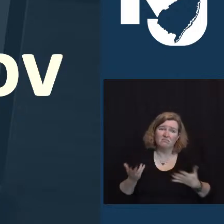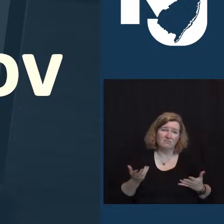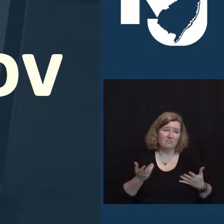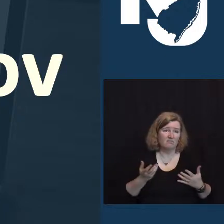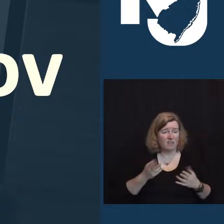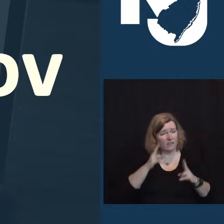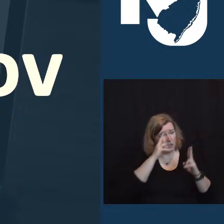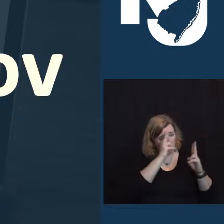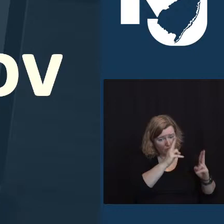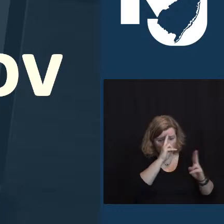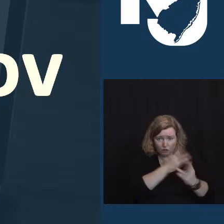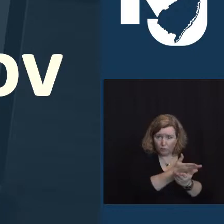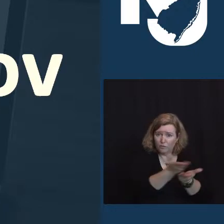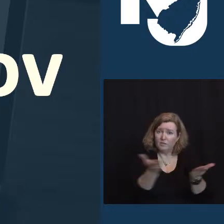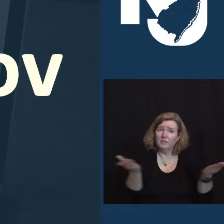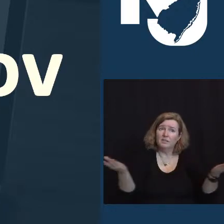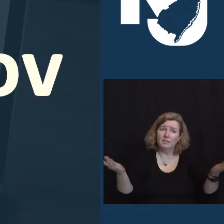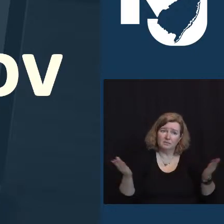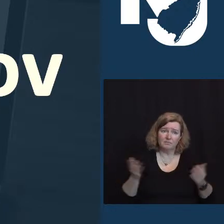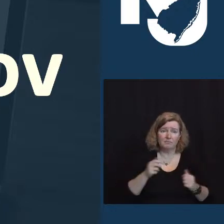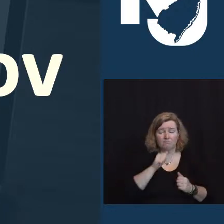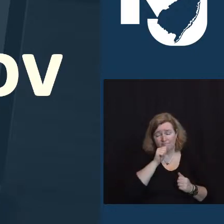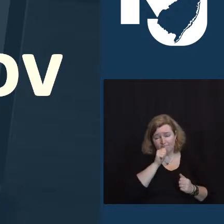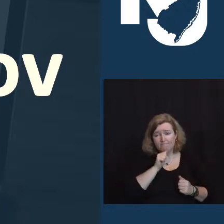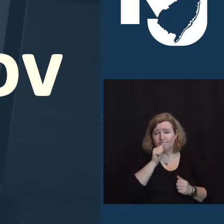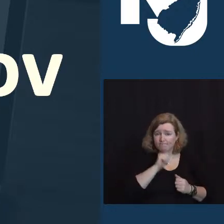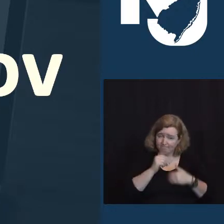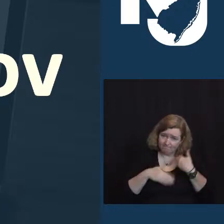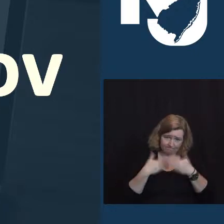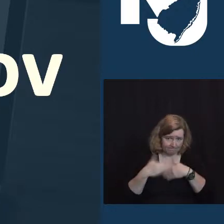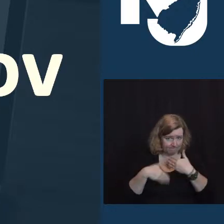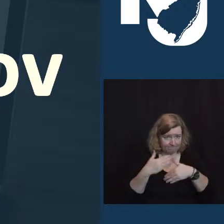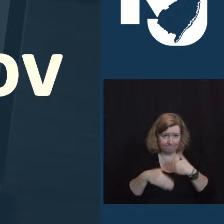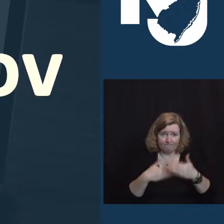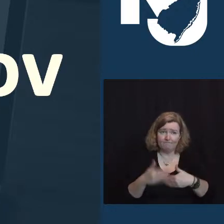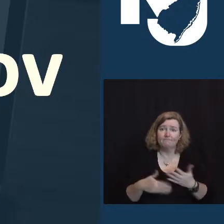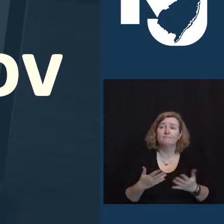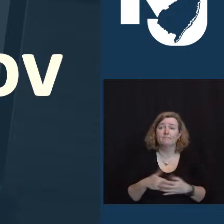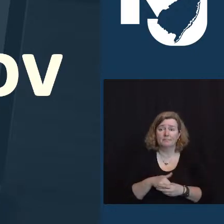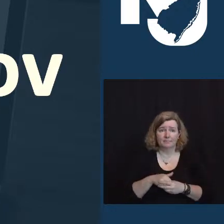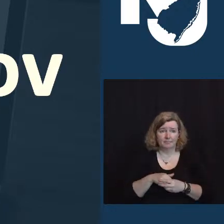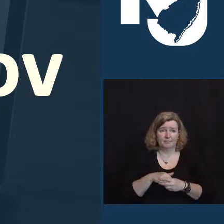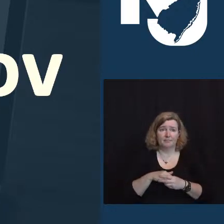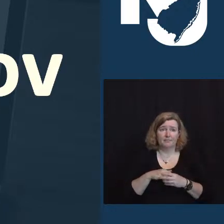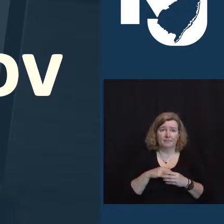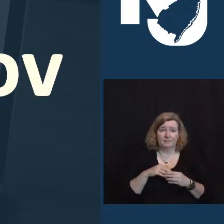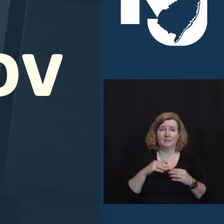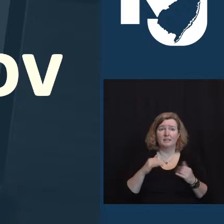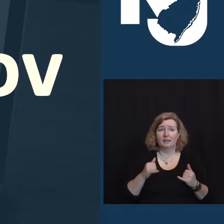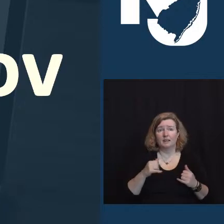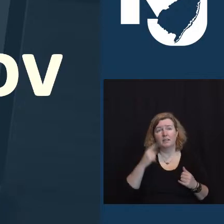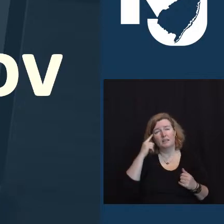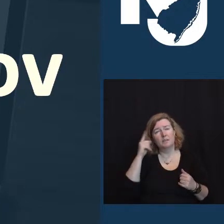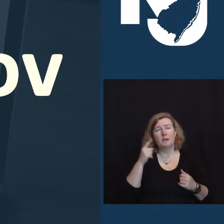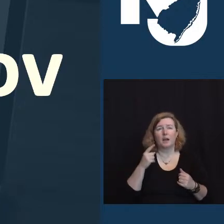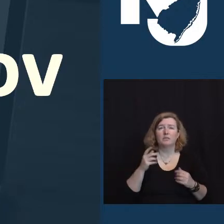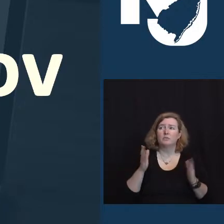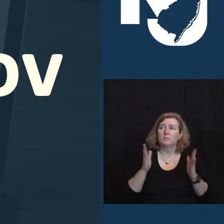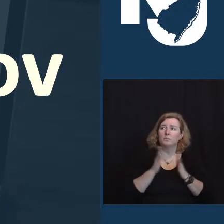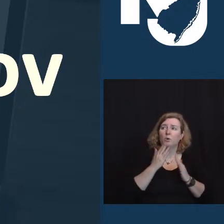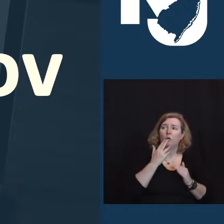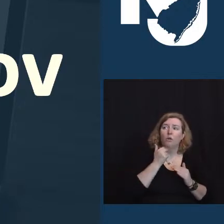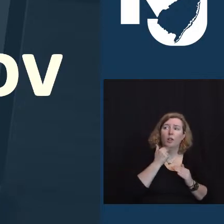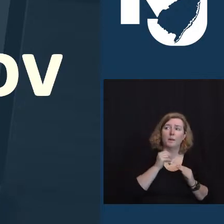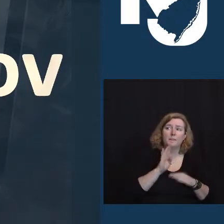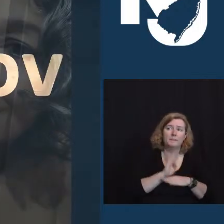through. Now switch gears for a moment. Let's acknowledge another of the small business leaders who's making a difference in